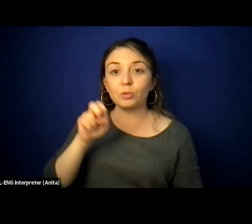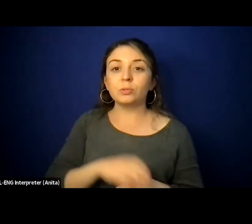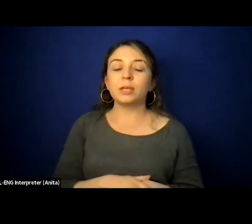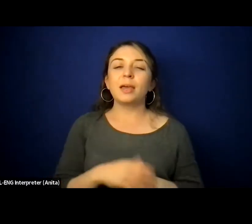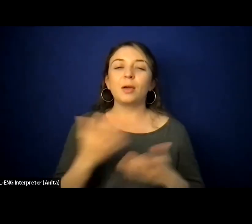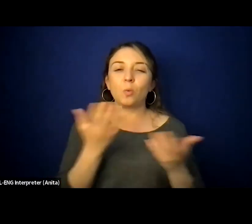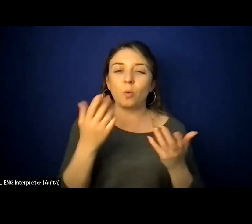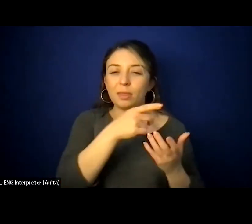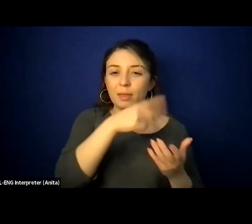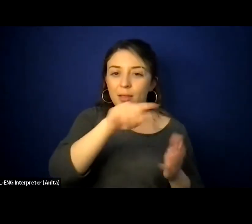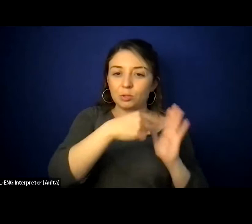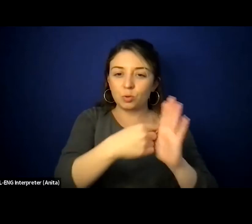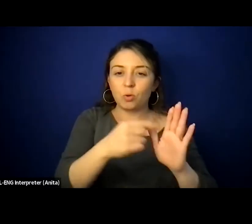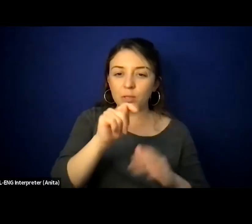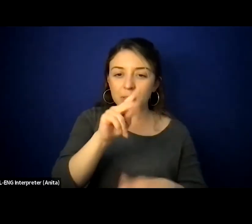disabilities.